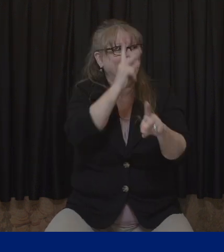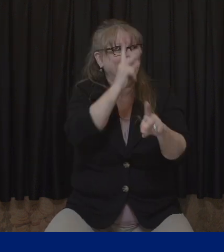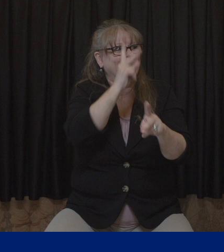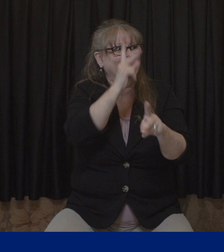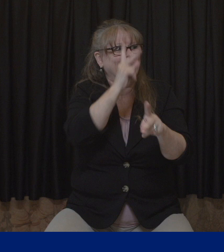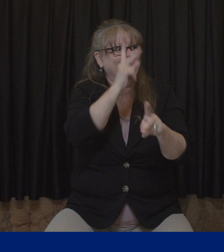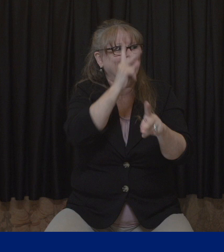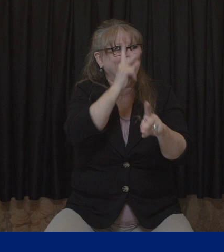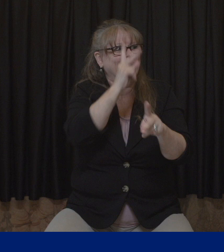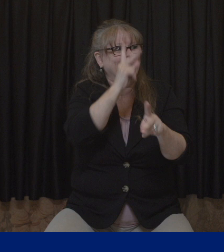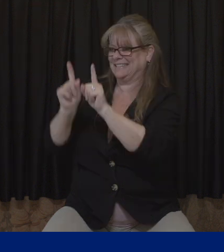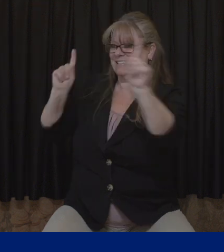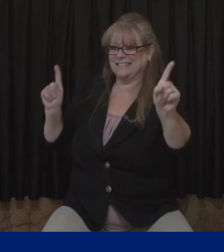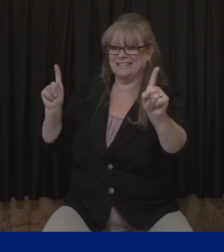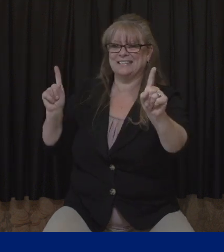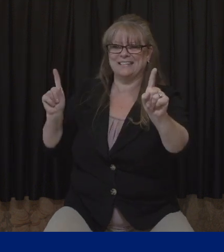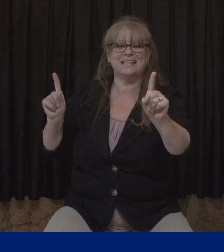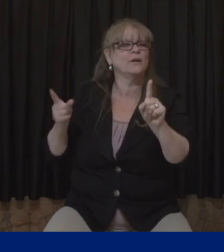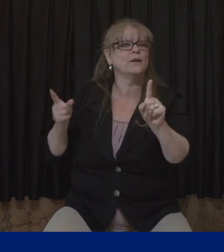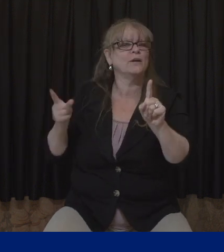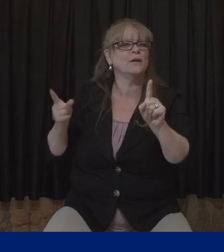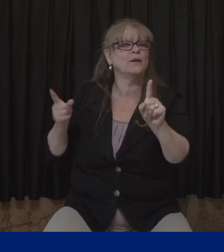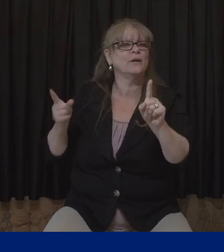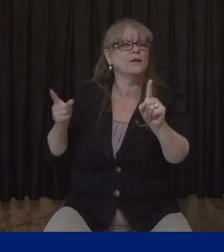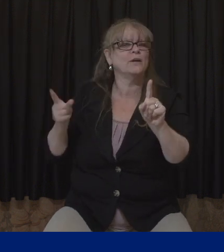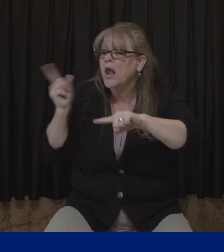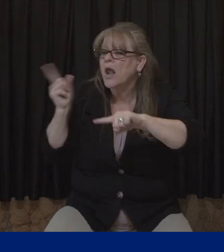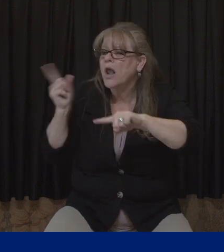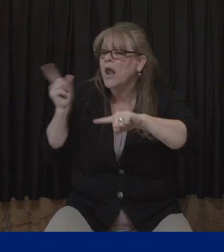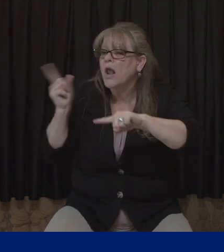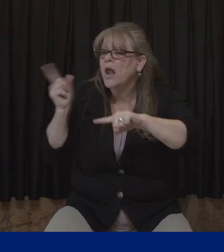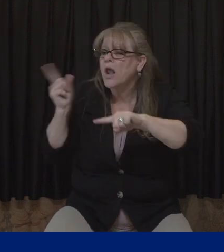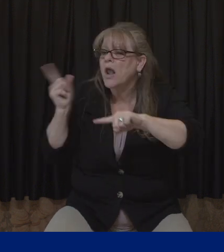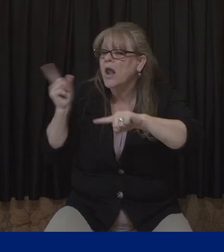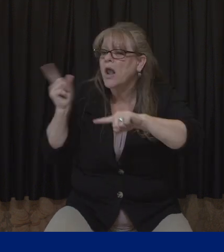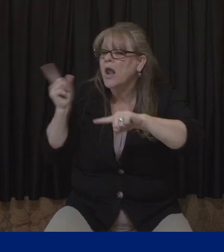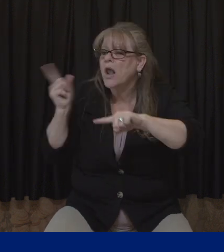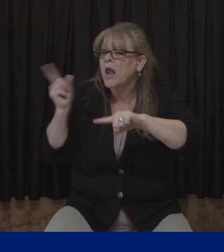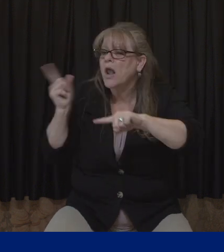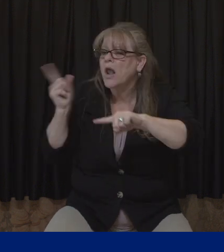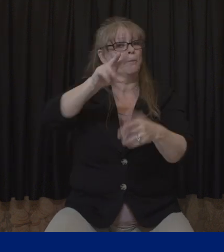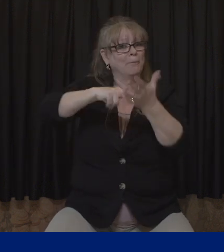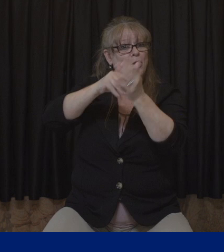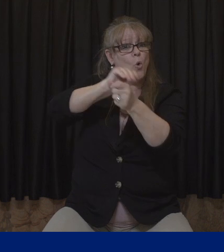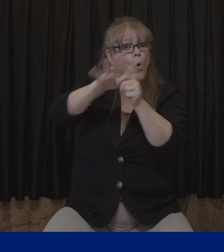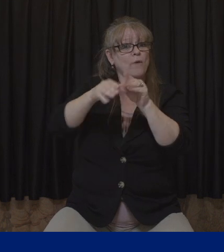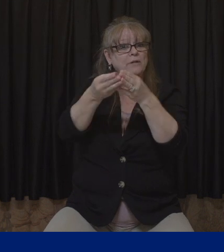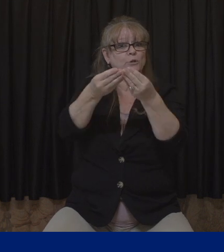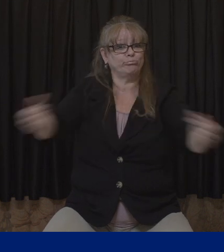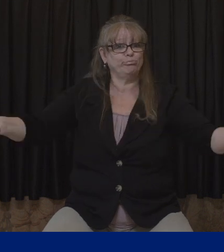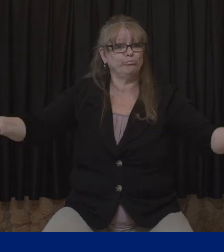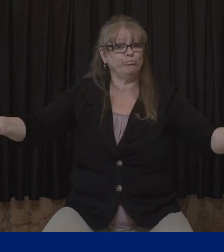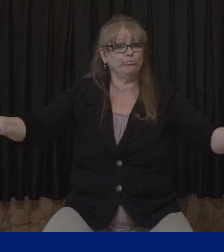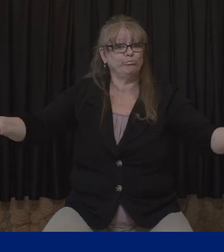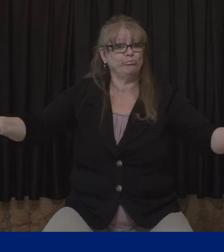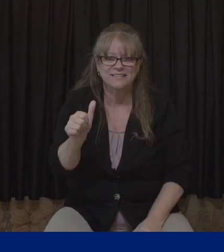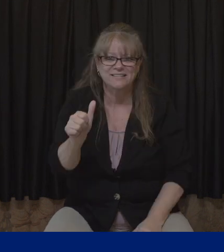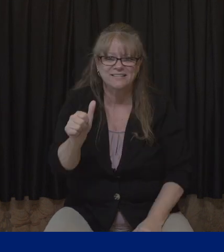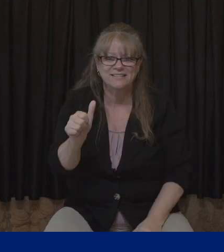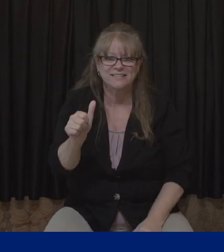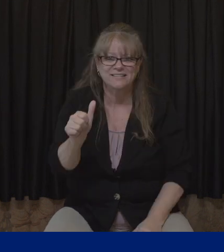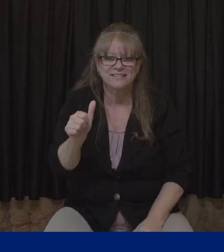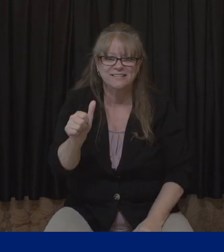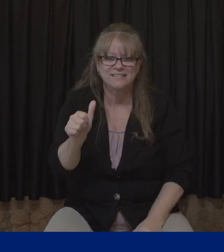United States. Simply not possible. Over 1 million cases. There's some small island nations that have successfully done that. We applaud New